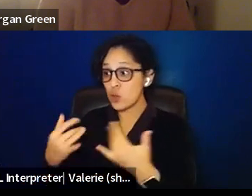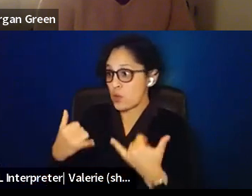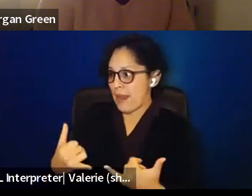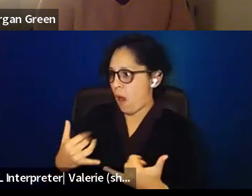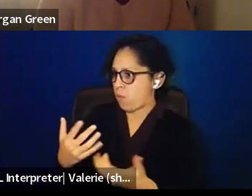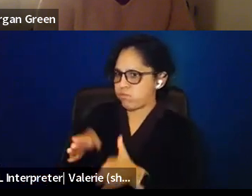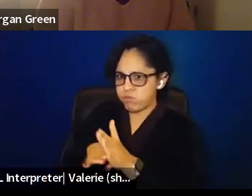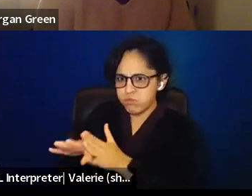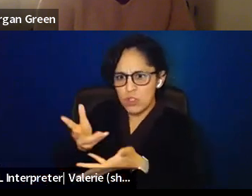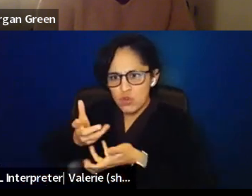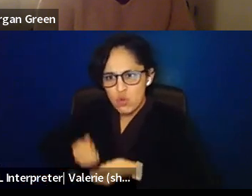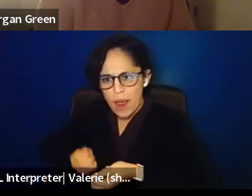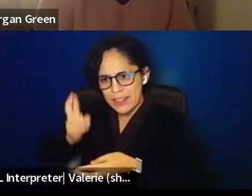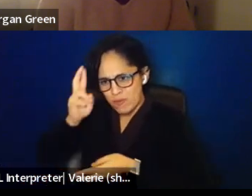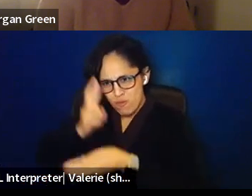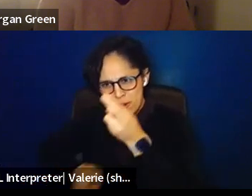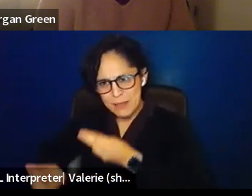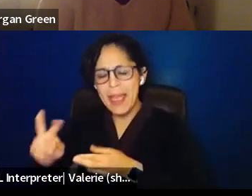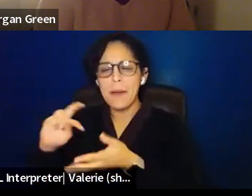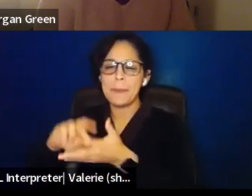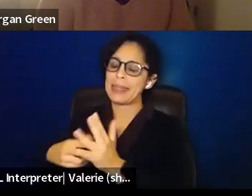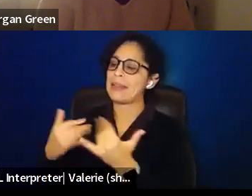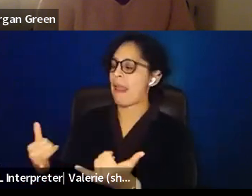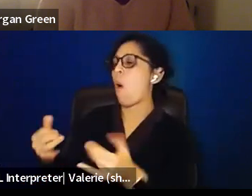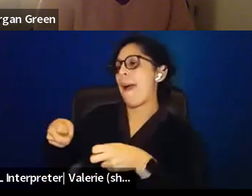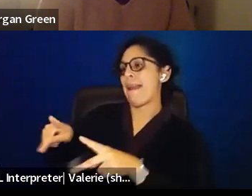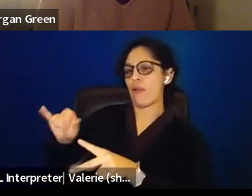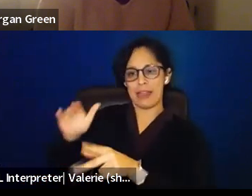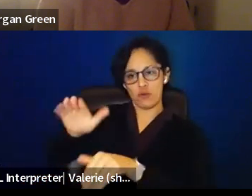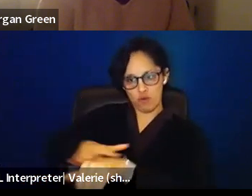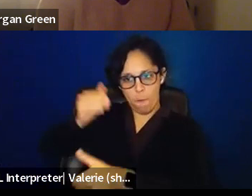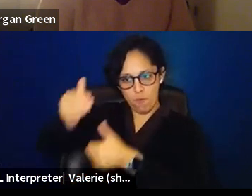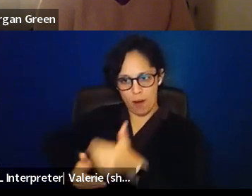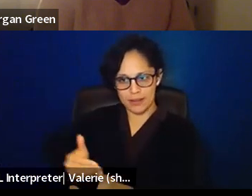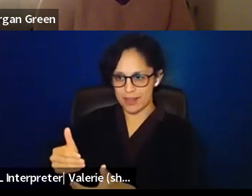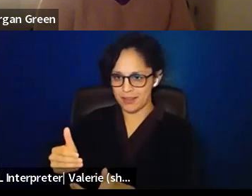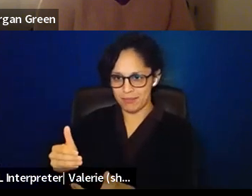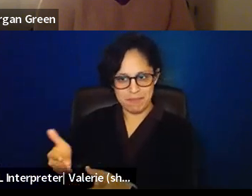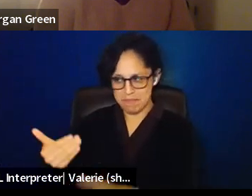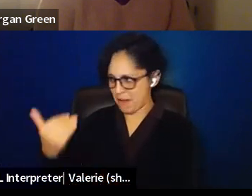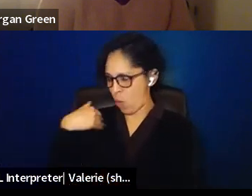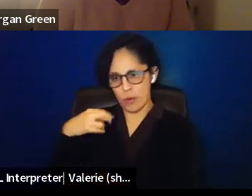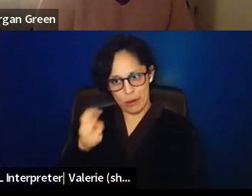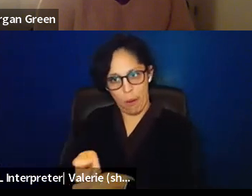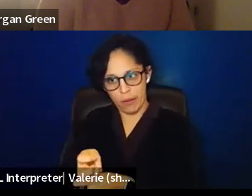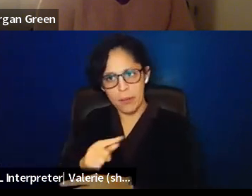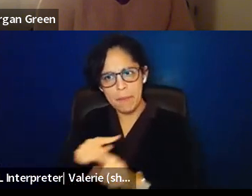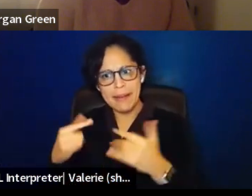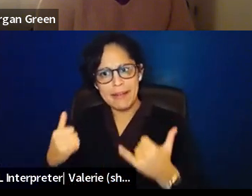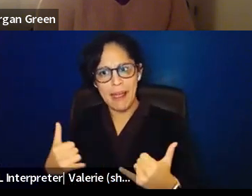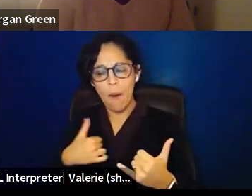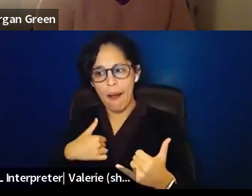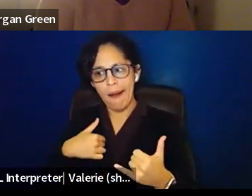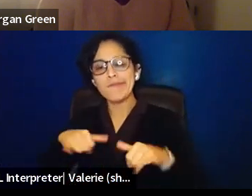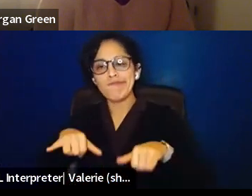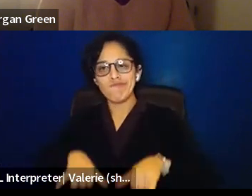between us. And I think we haven't gotten here yet, to be honest, but like I can see the ways in which if there